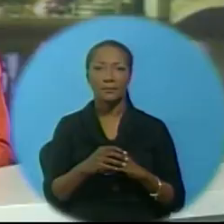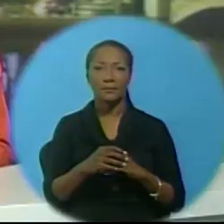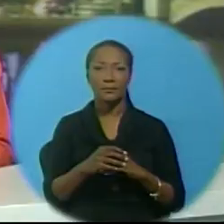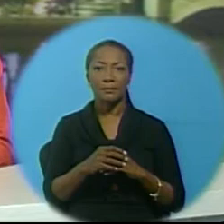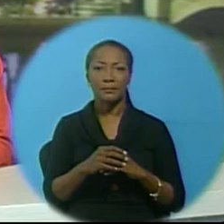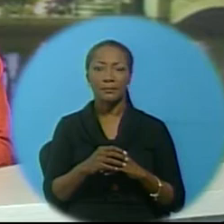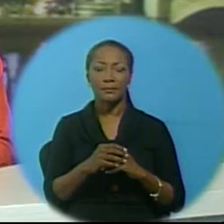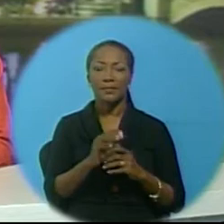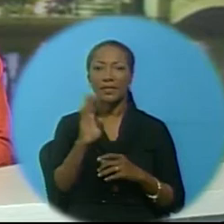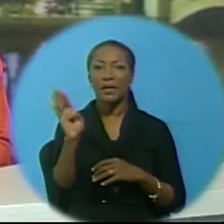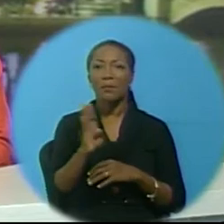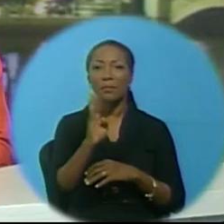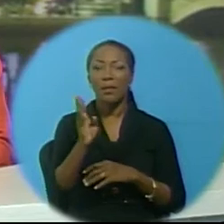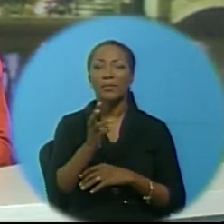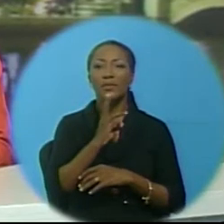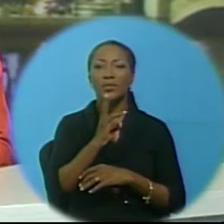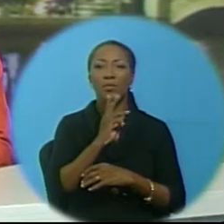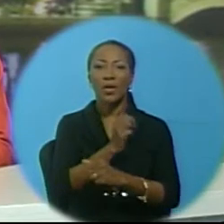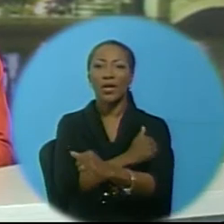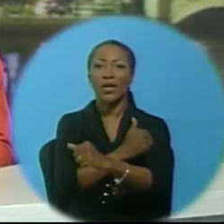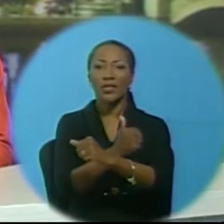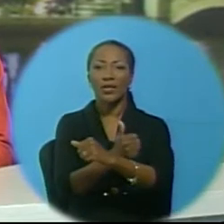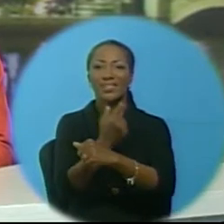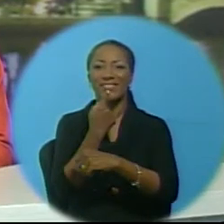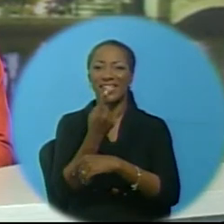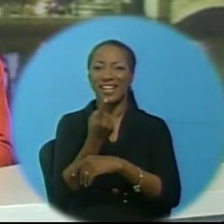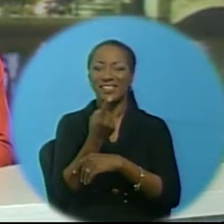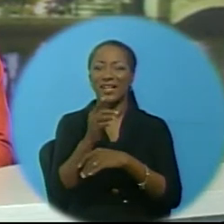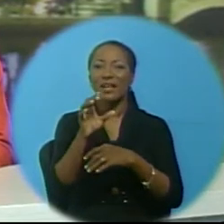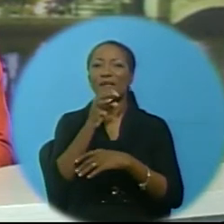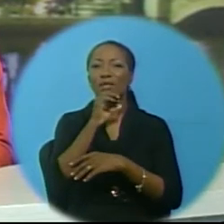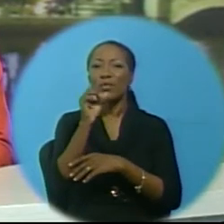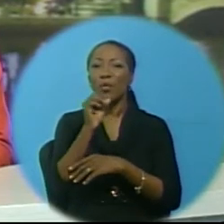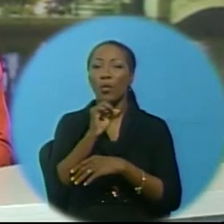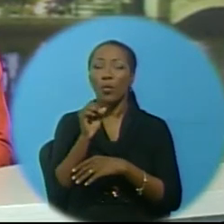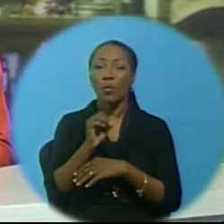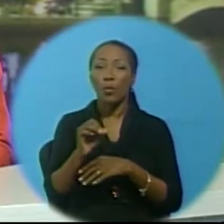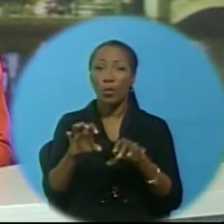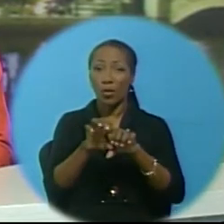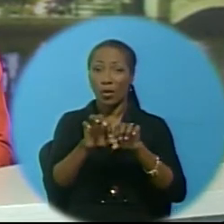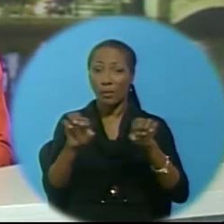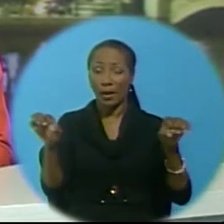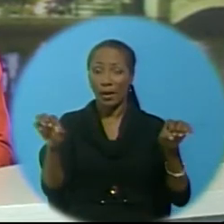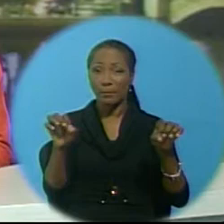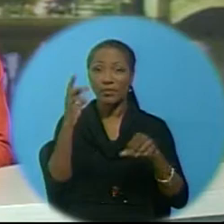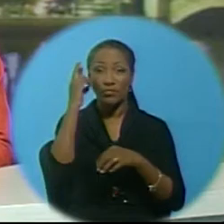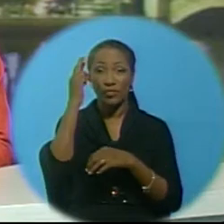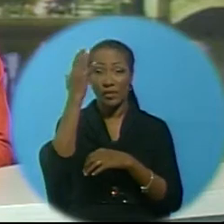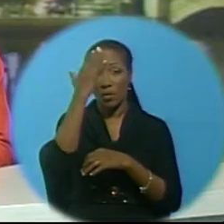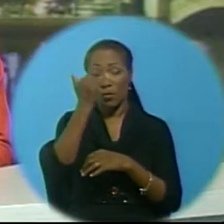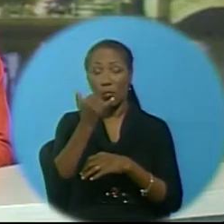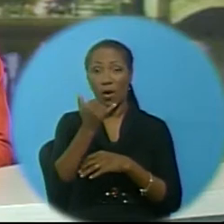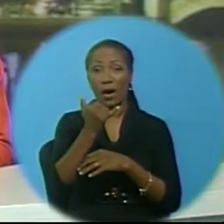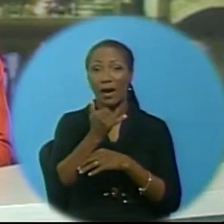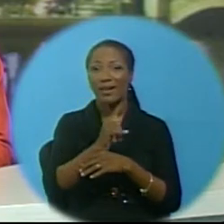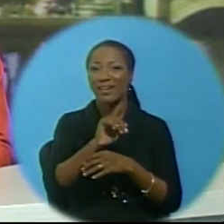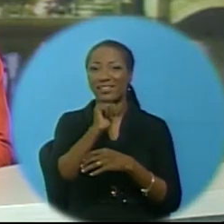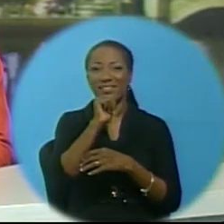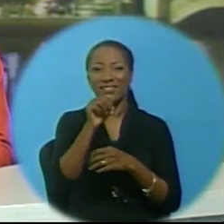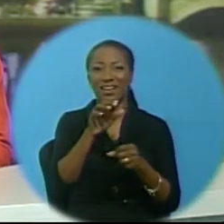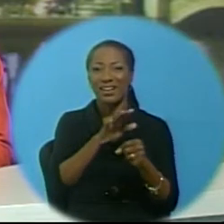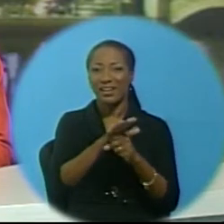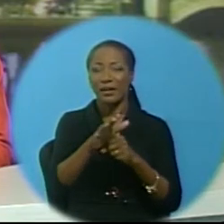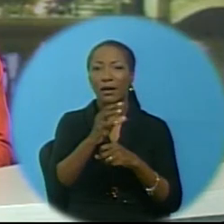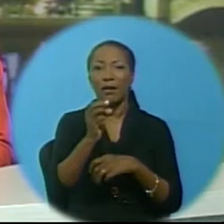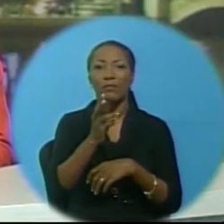News. The Barbados Water Authority is blaming its aging infrastructure for persistent water outages. Acting General Manager